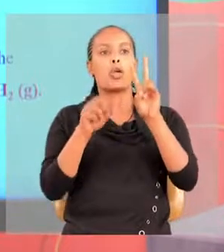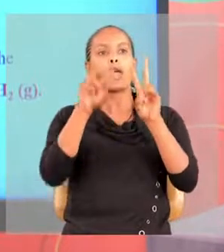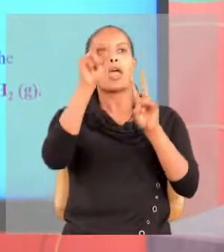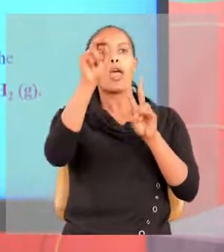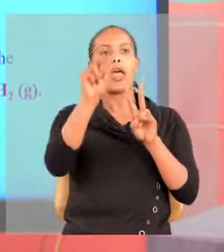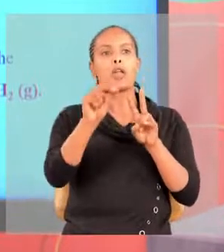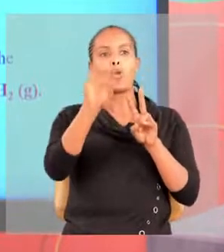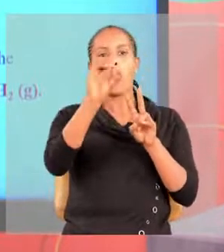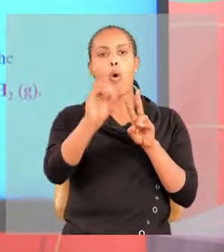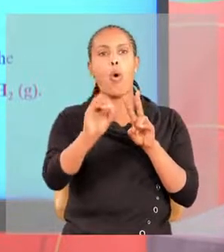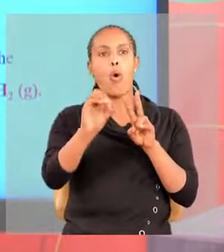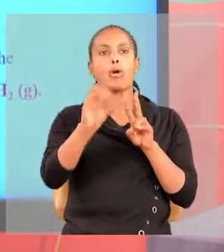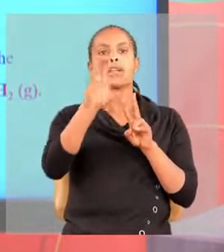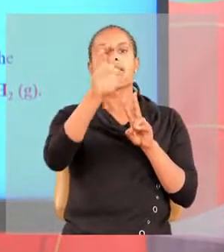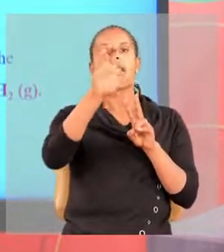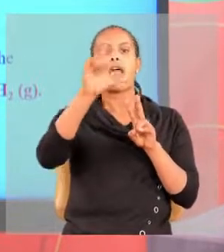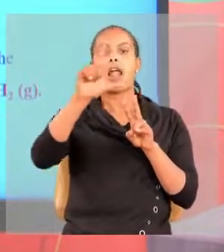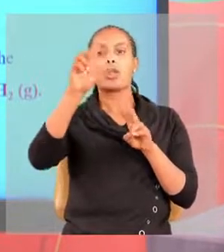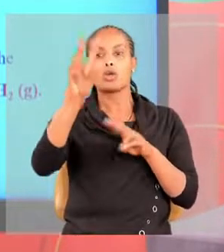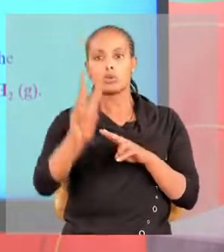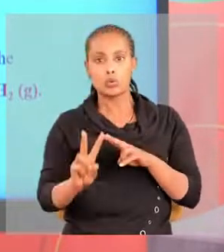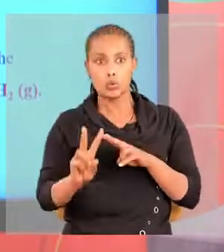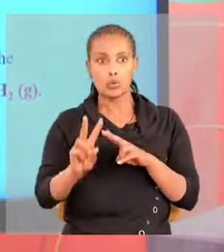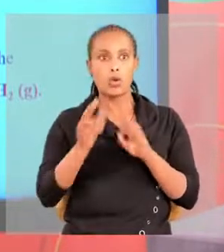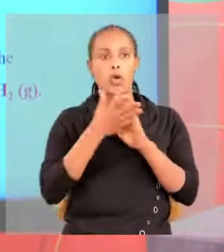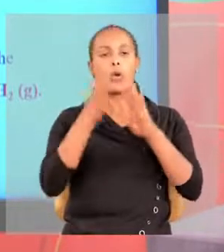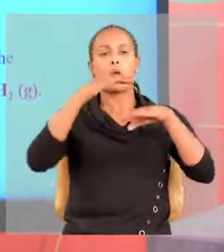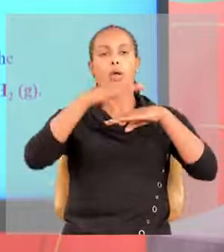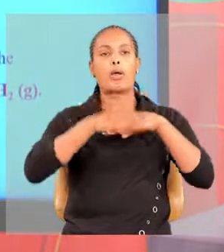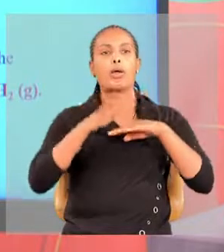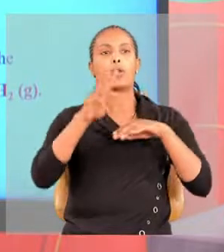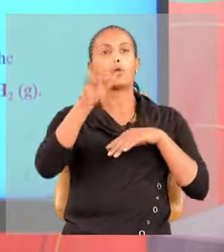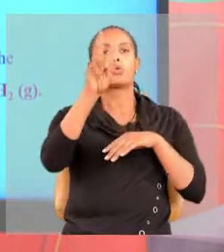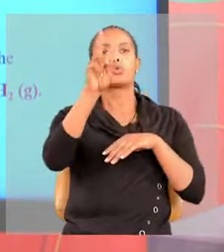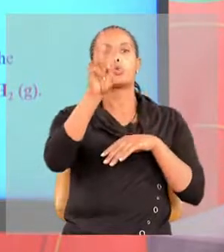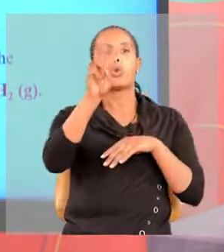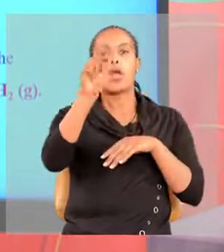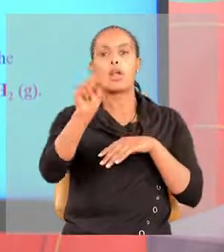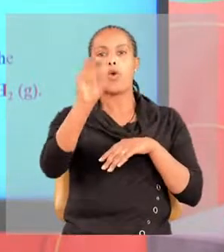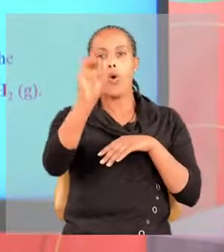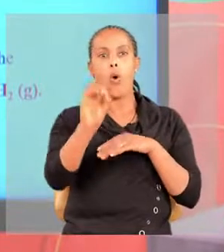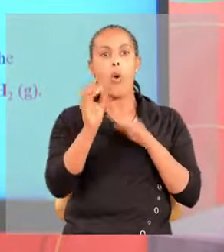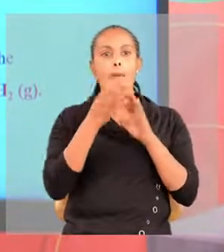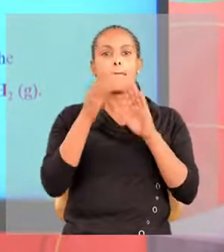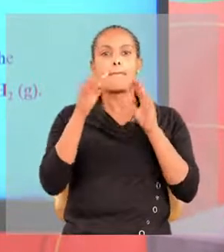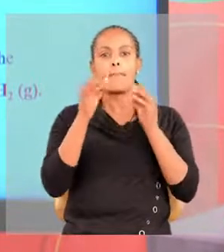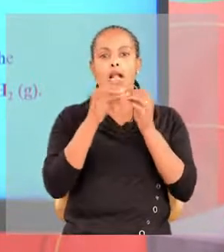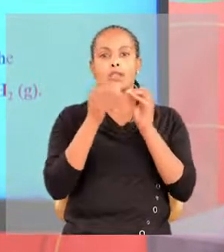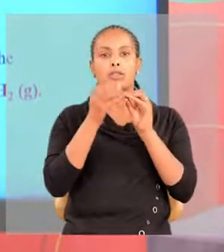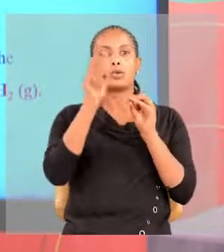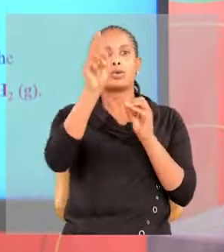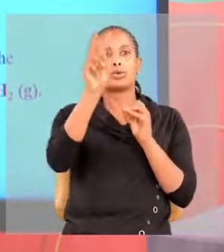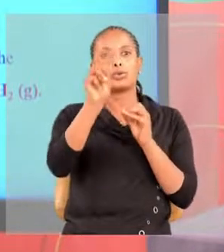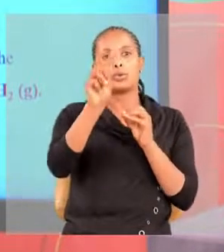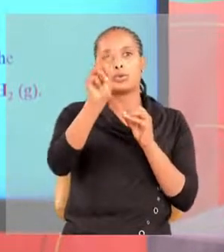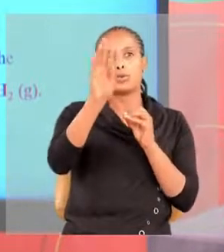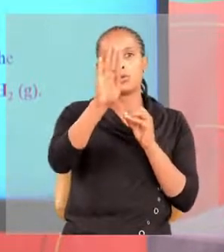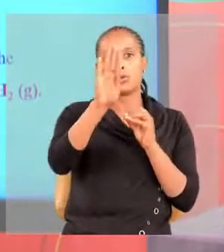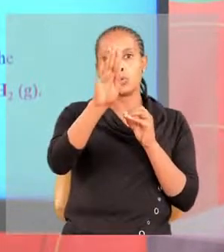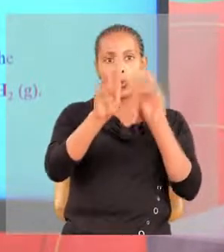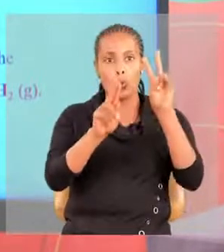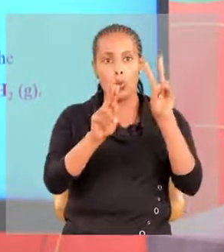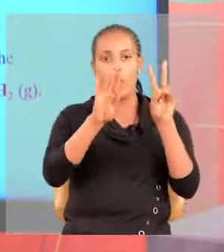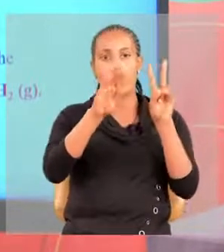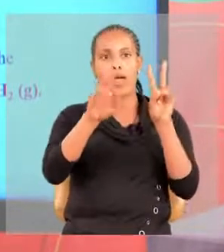2NOBr plus Cl2 in equilibrium with 2NO plus 2BrCl.